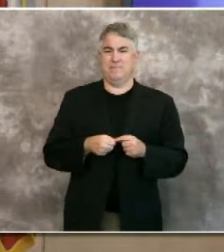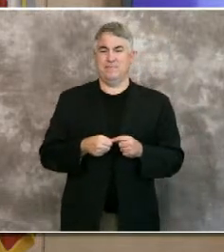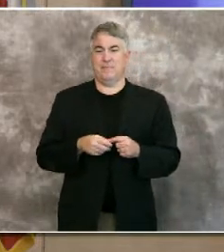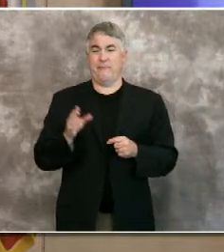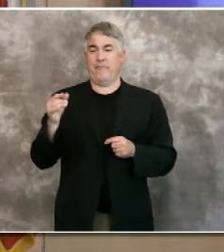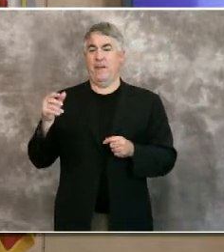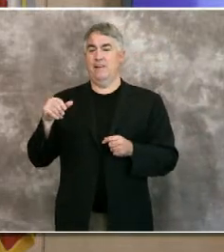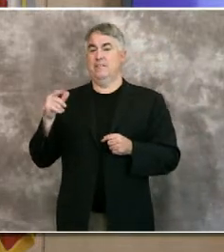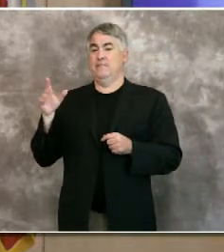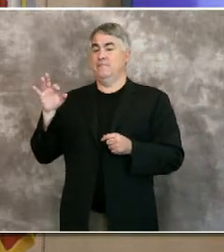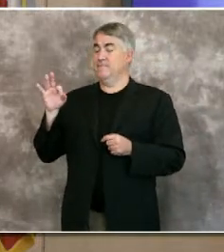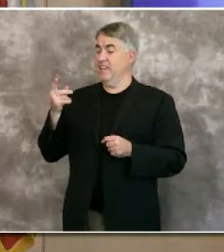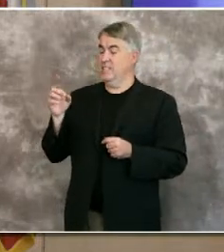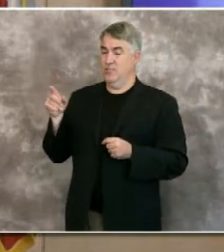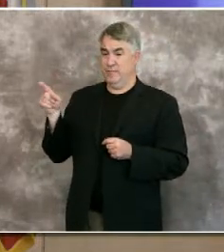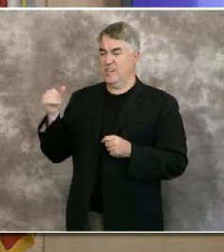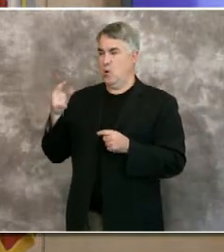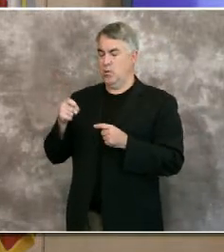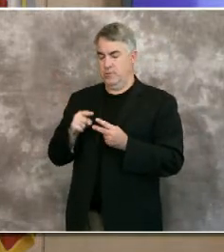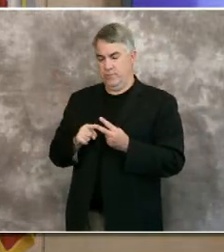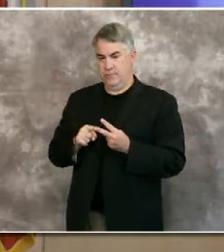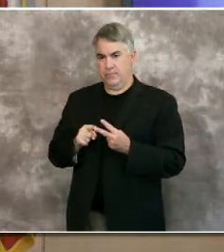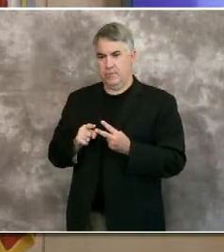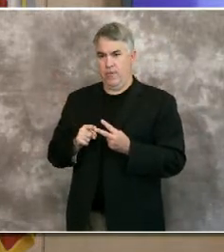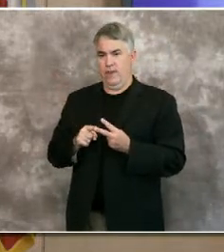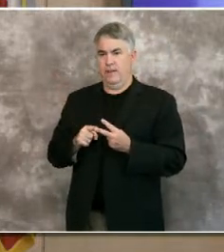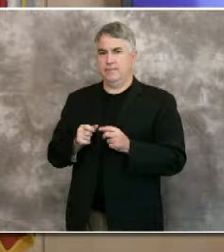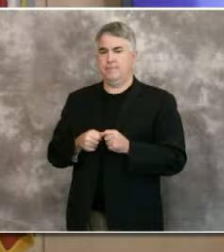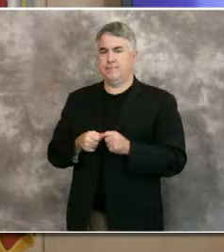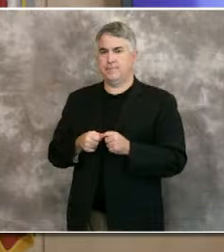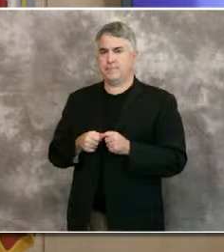be pausing any future state